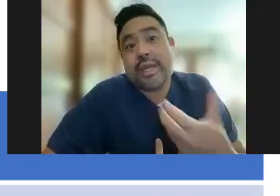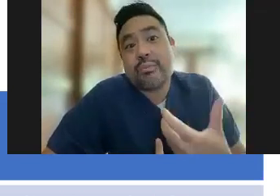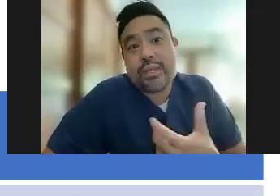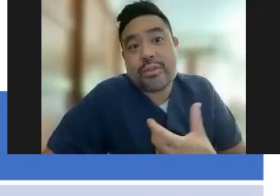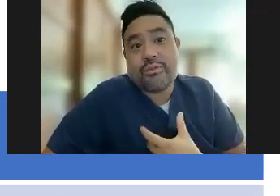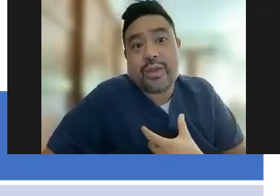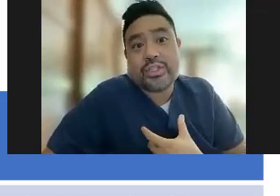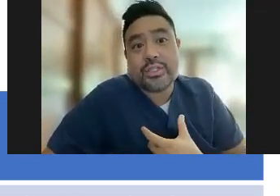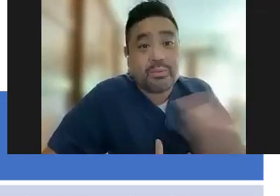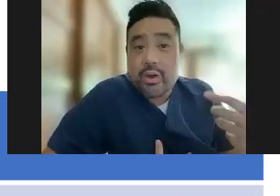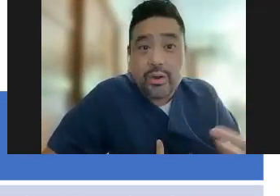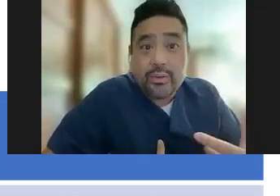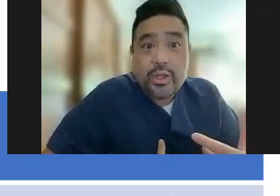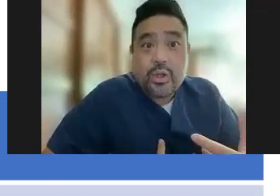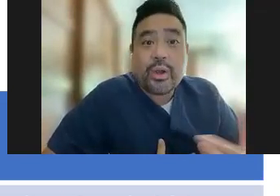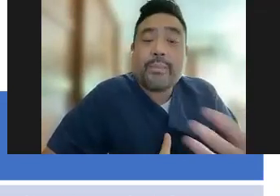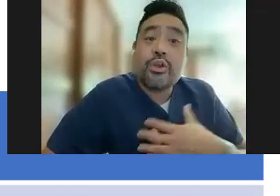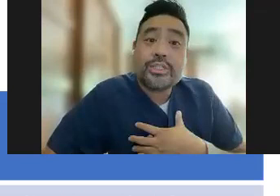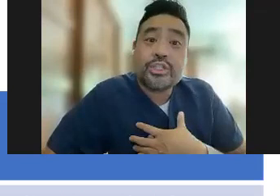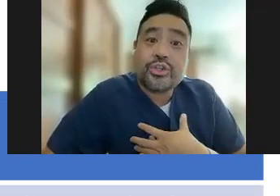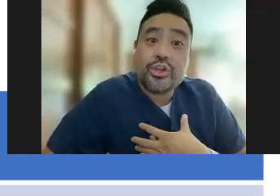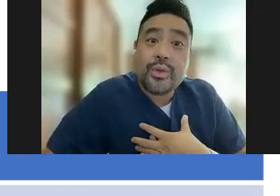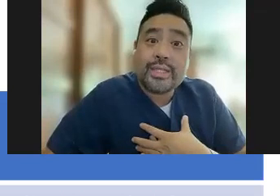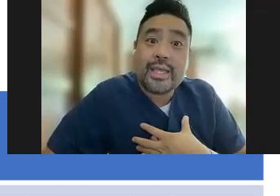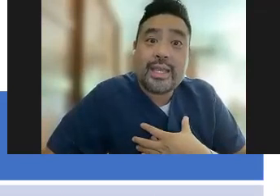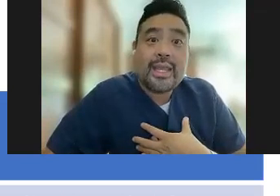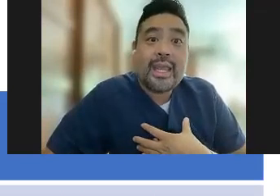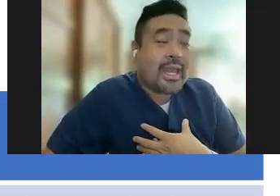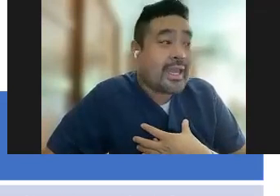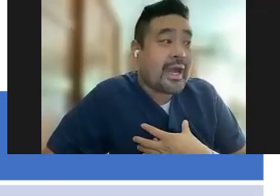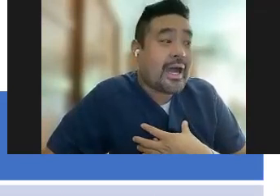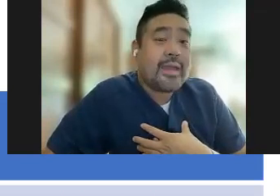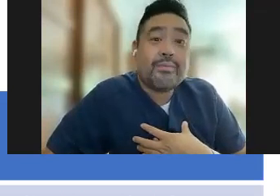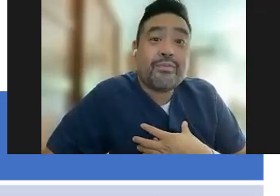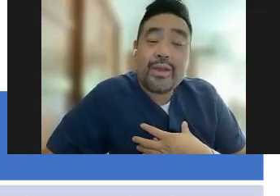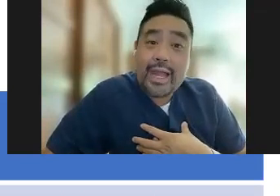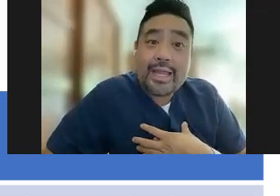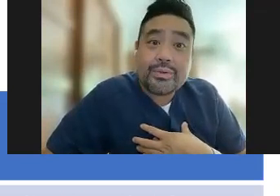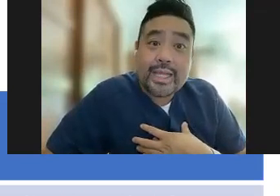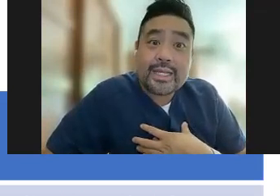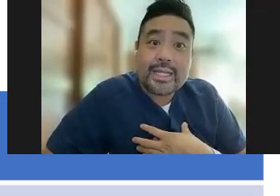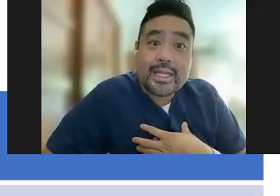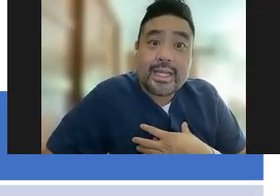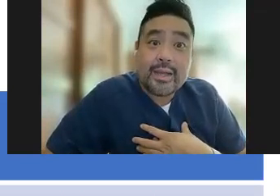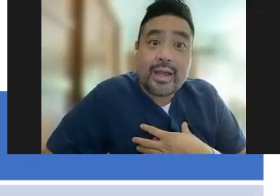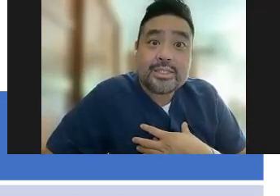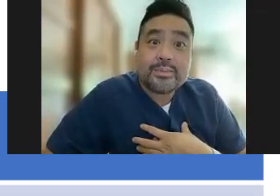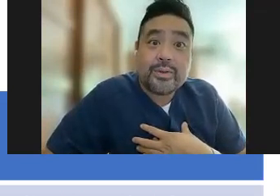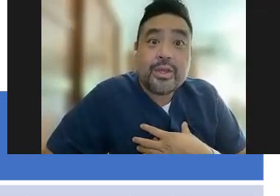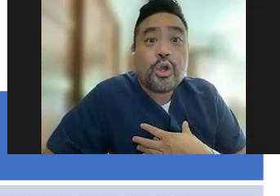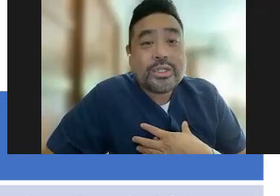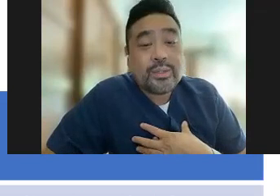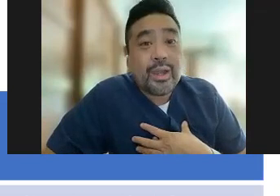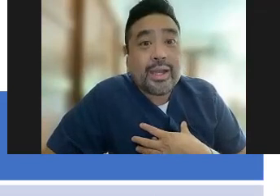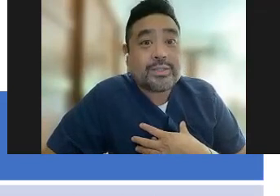I do get a breakthrough infection tomorrow, what I'm going to rest assured knowing is that, hey, I am very highly protected against ending up in the